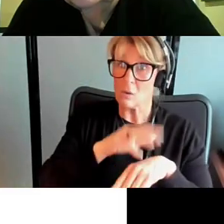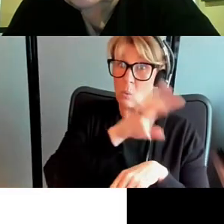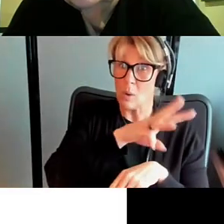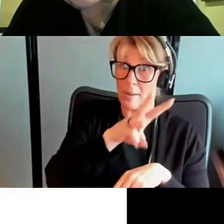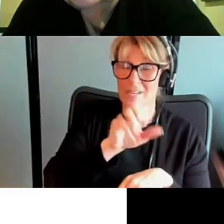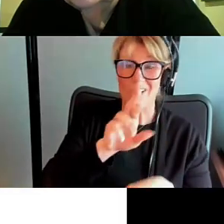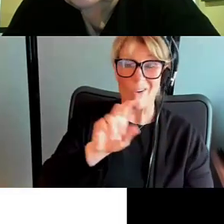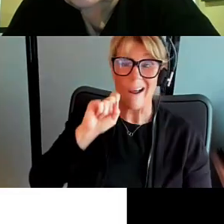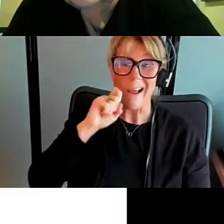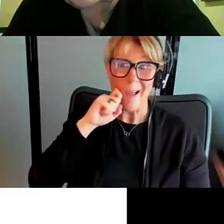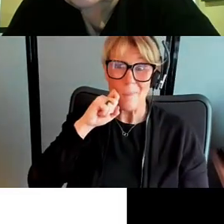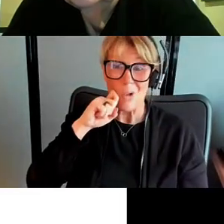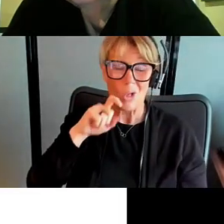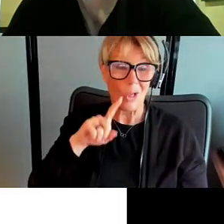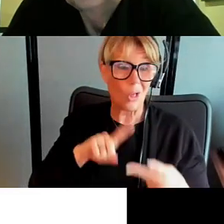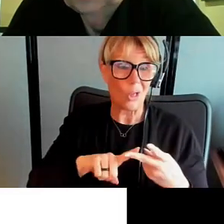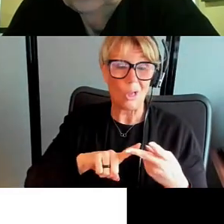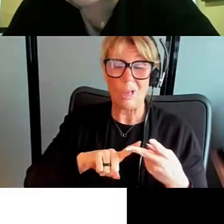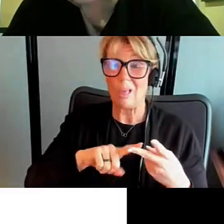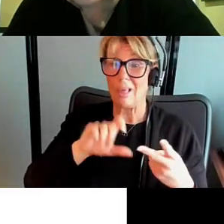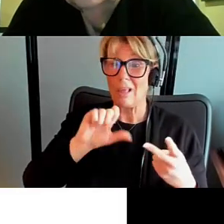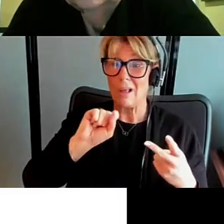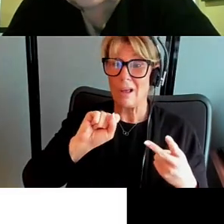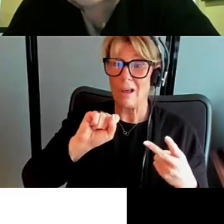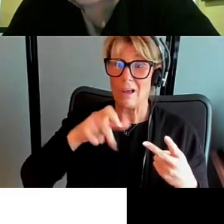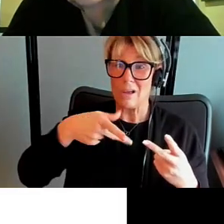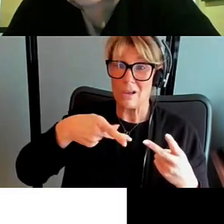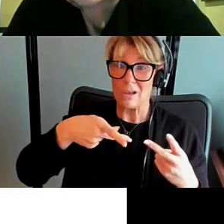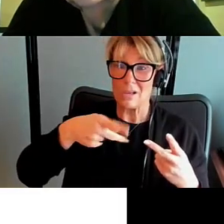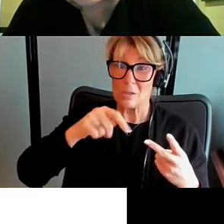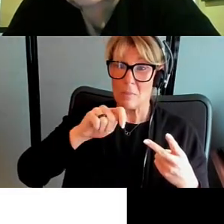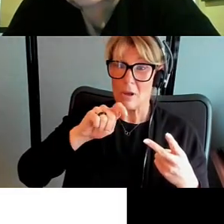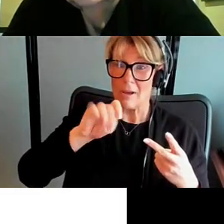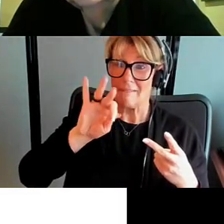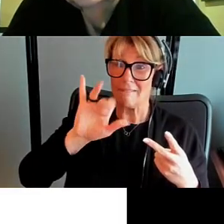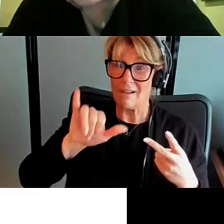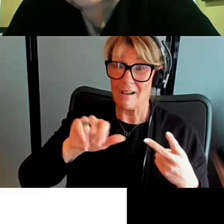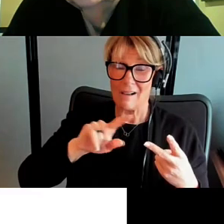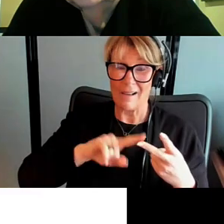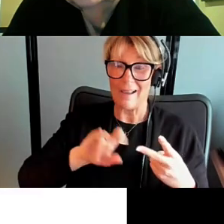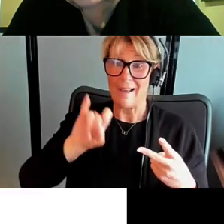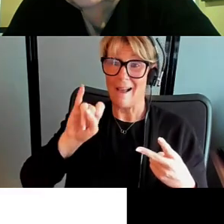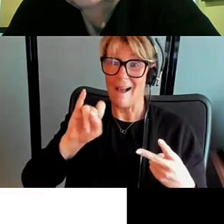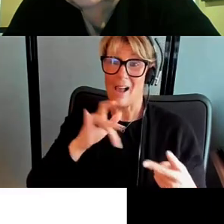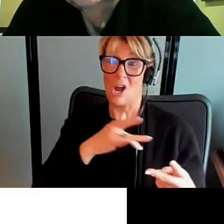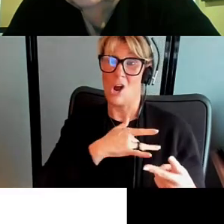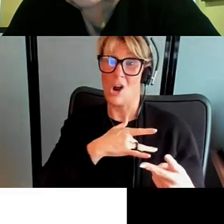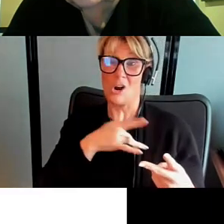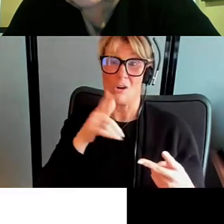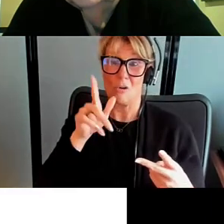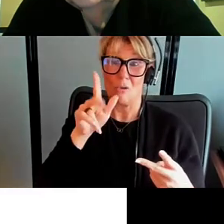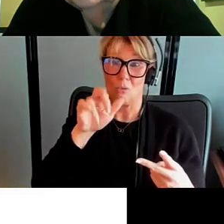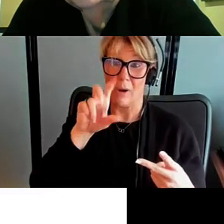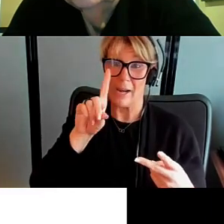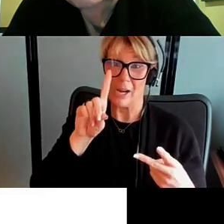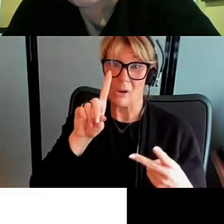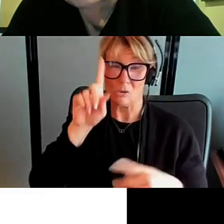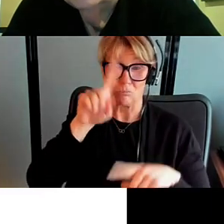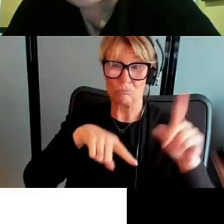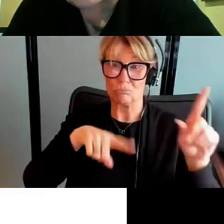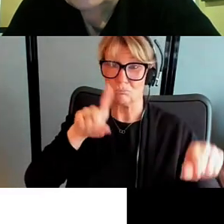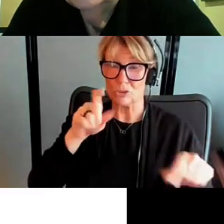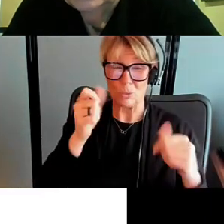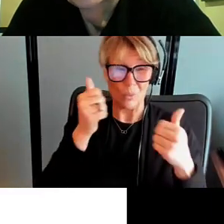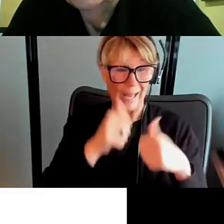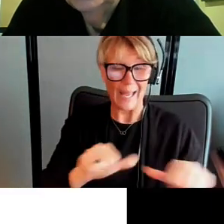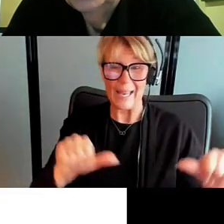or Spotify, iHeartRadio. So it's a variety that we offered just to make it more accessible.